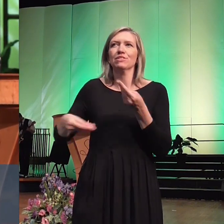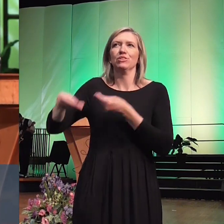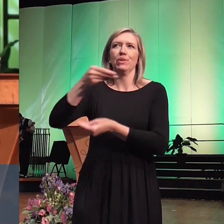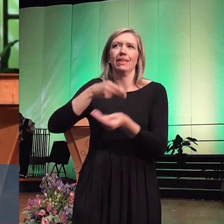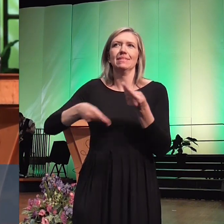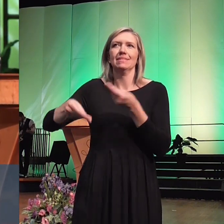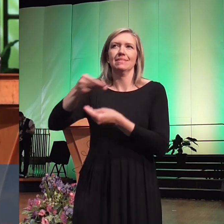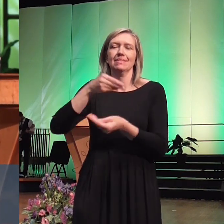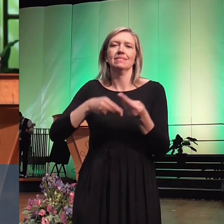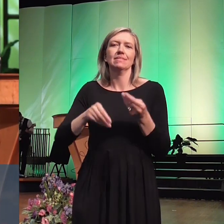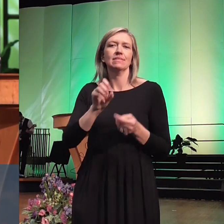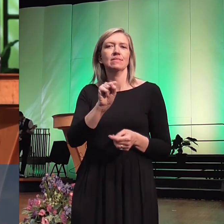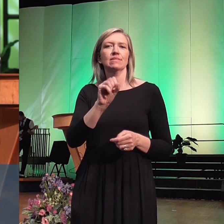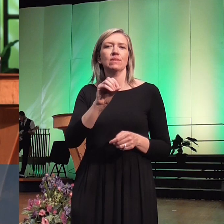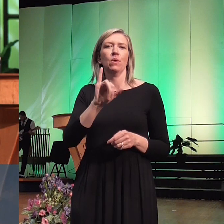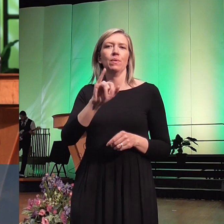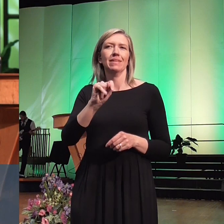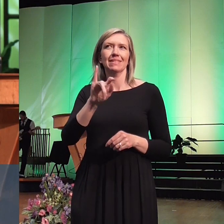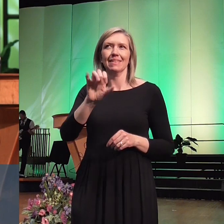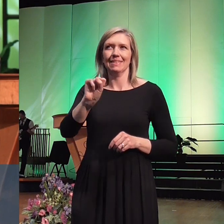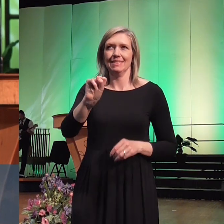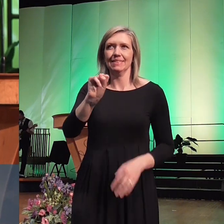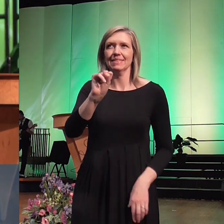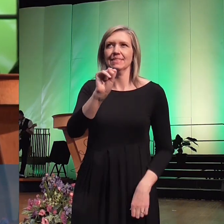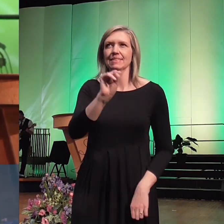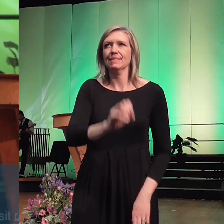I circulate. And so it is.